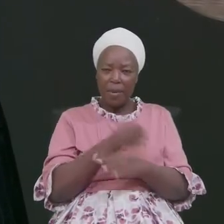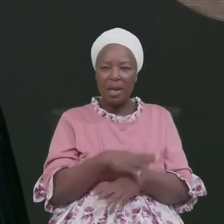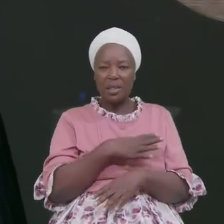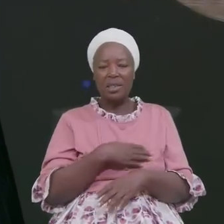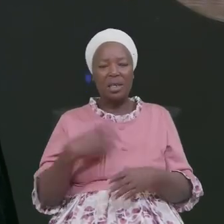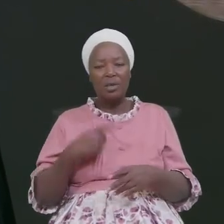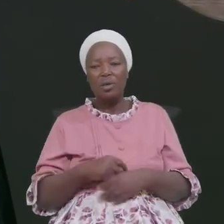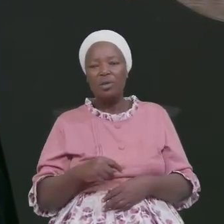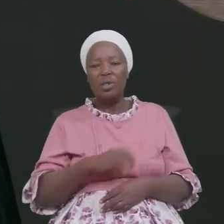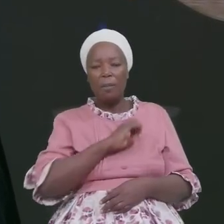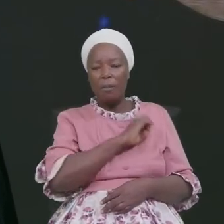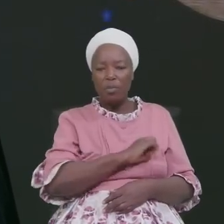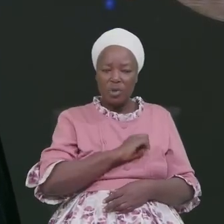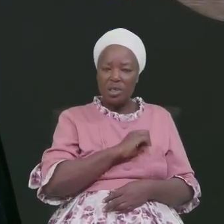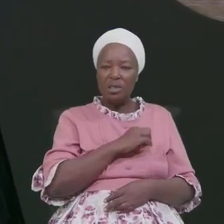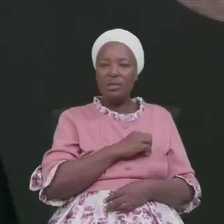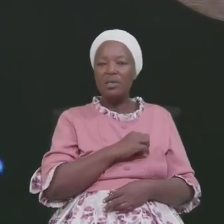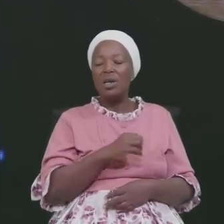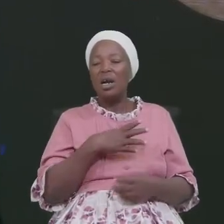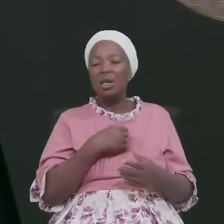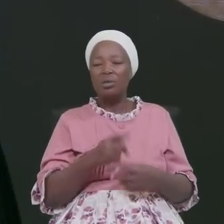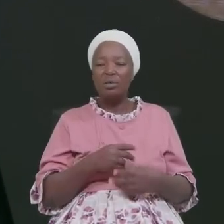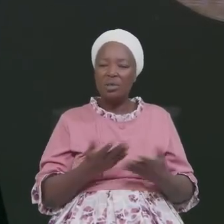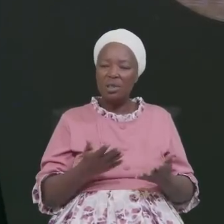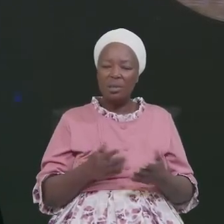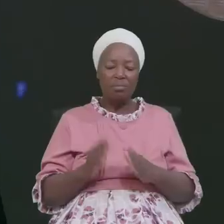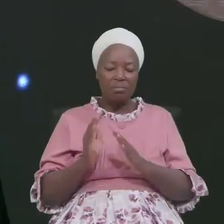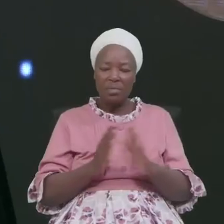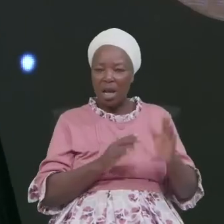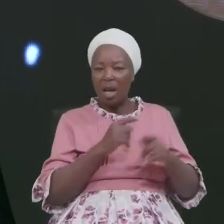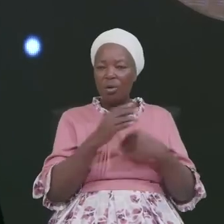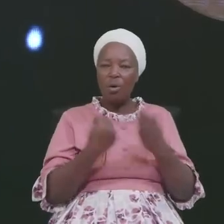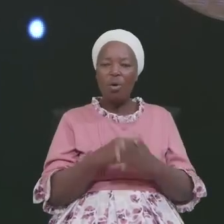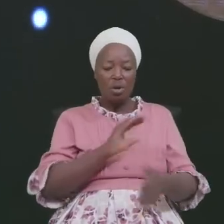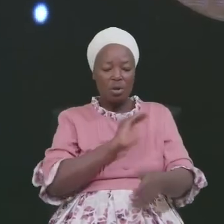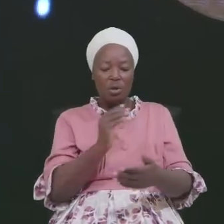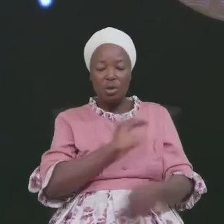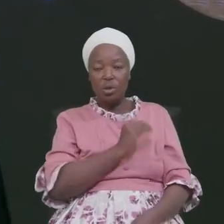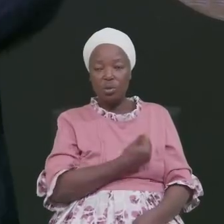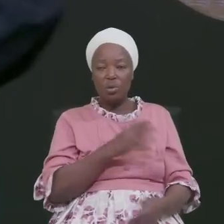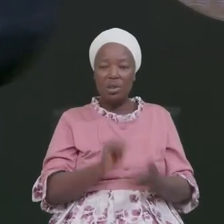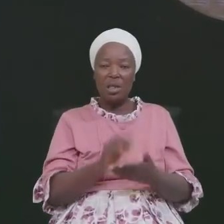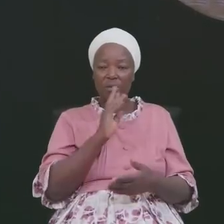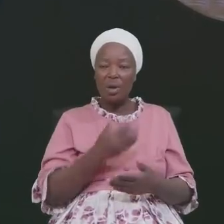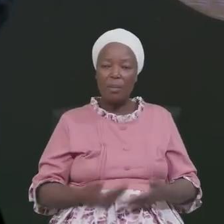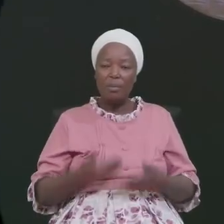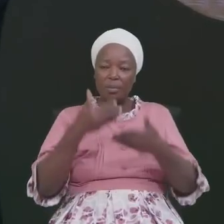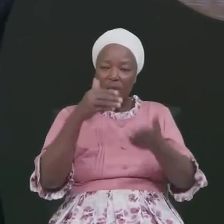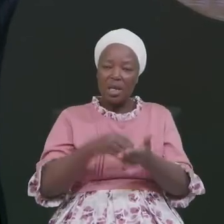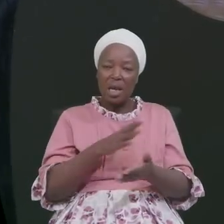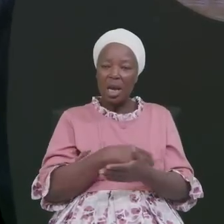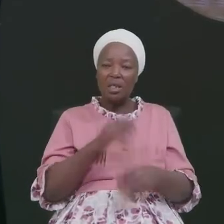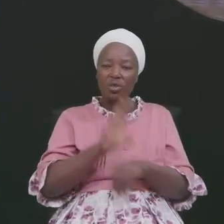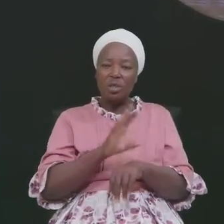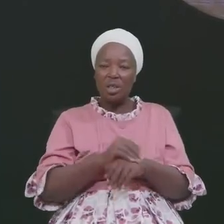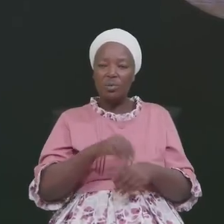drive, at the achievement, at the souls that were saved, at the churches that were planted, and we look